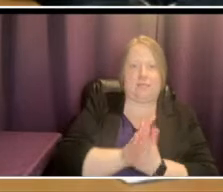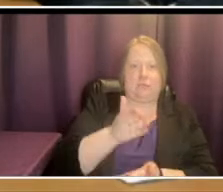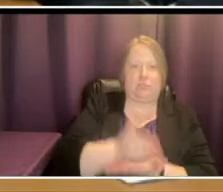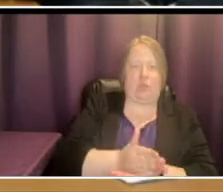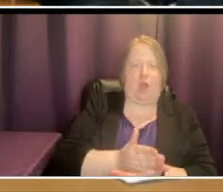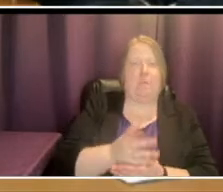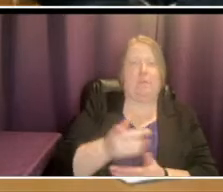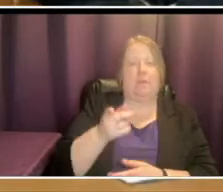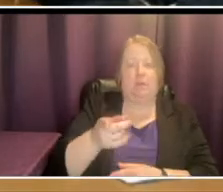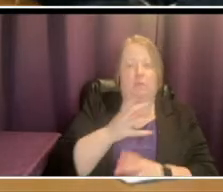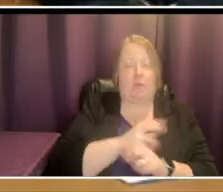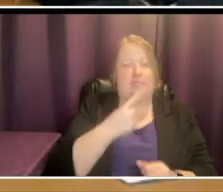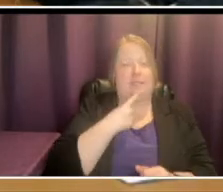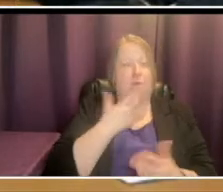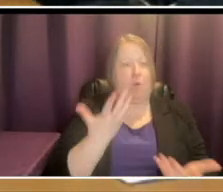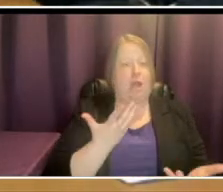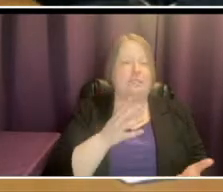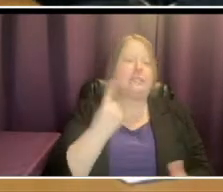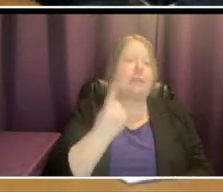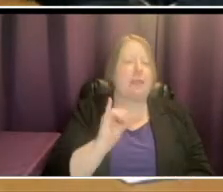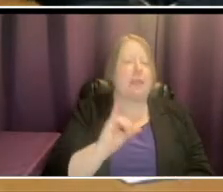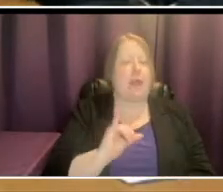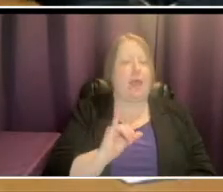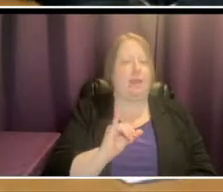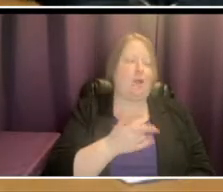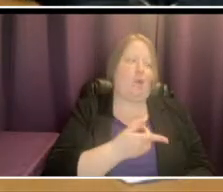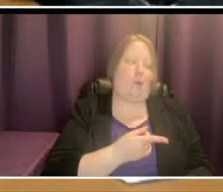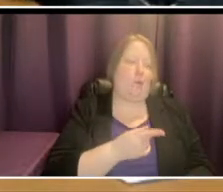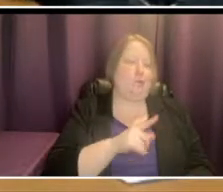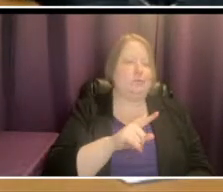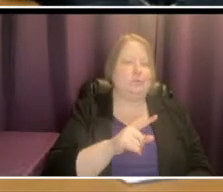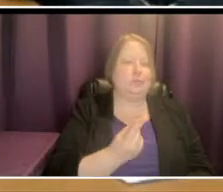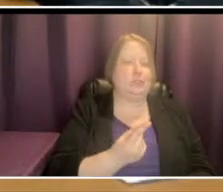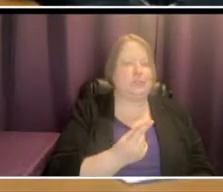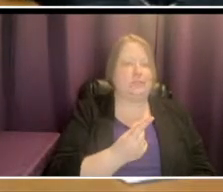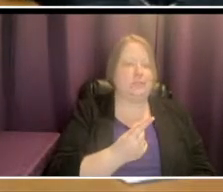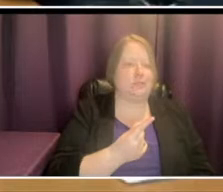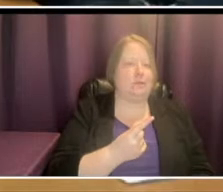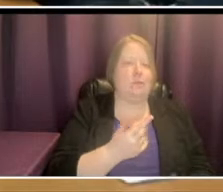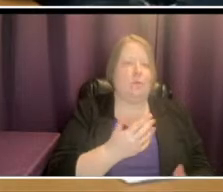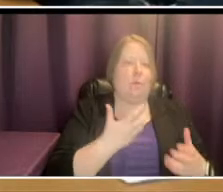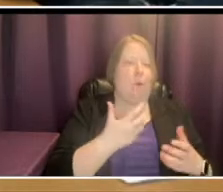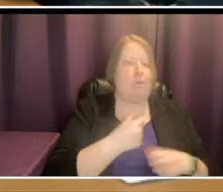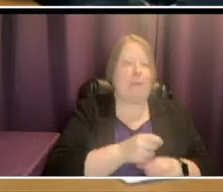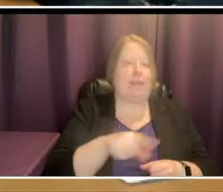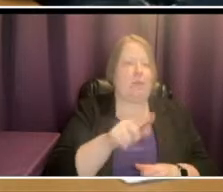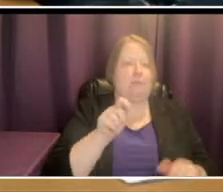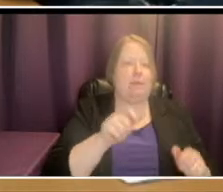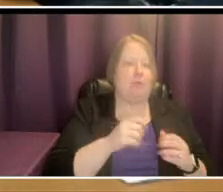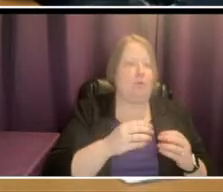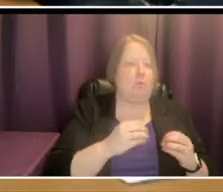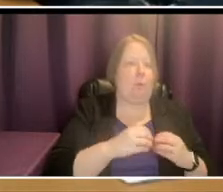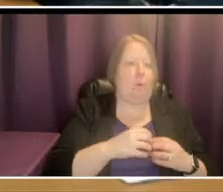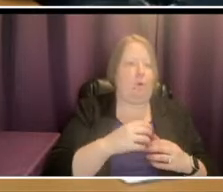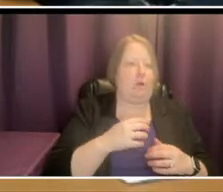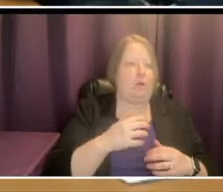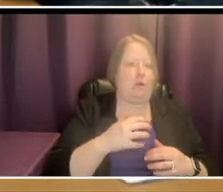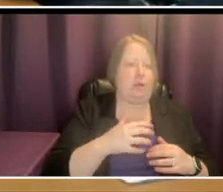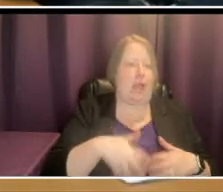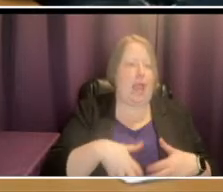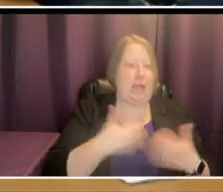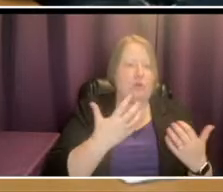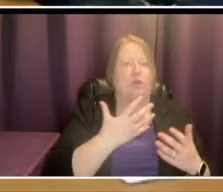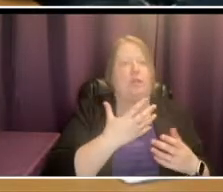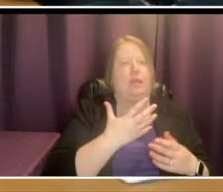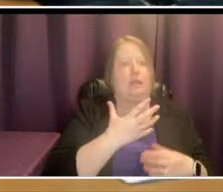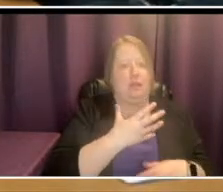of, Kevin, maybe these people are just more angry about this than you are, maybe more upset. I had the conversation similar to that with Kevin